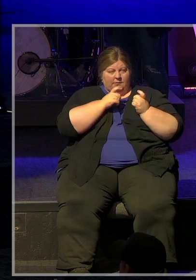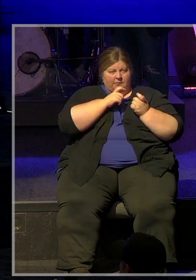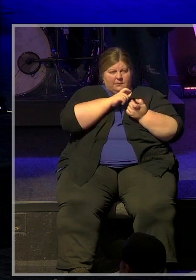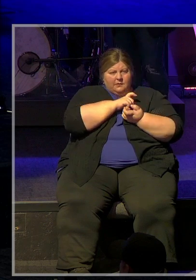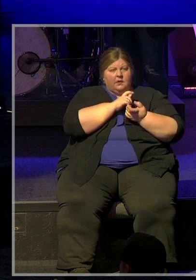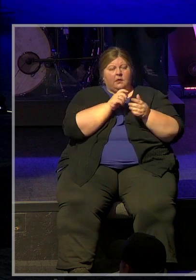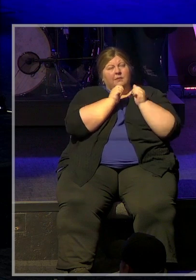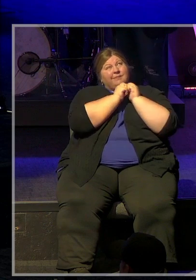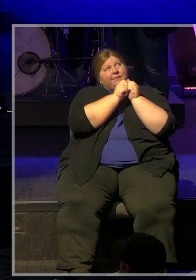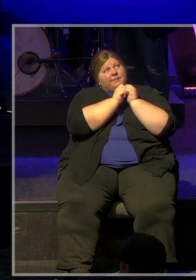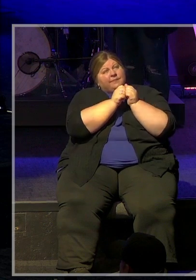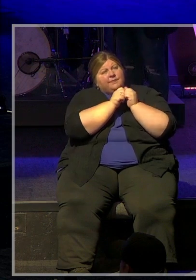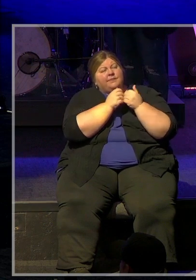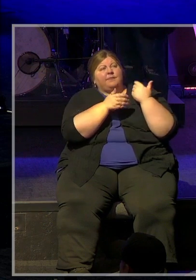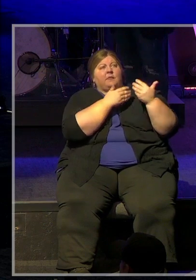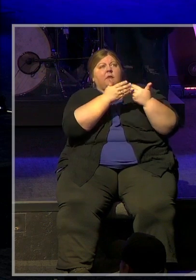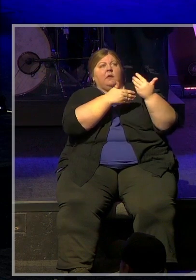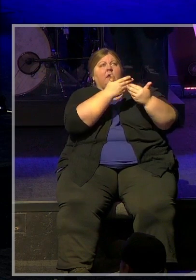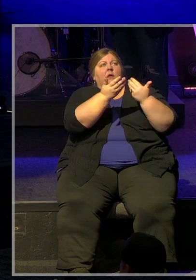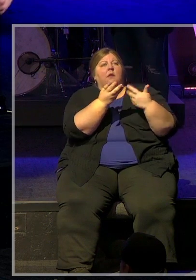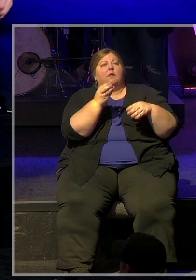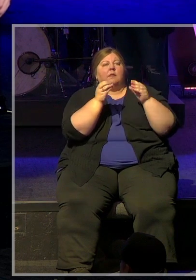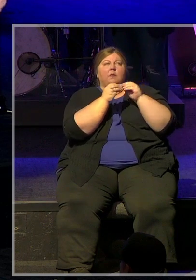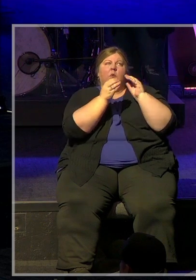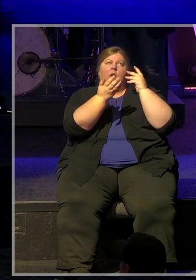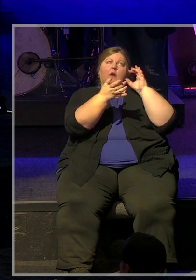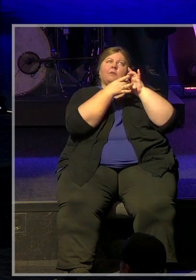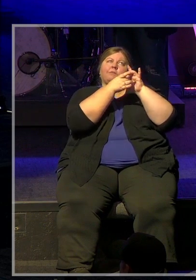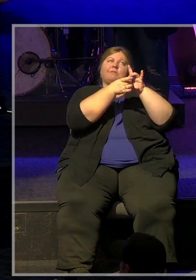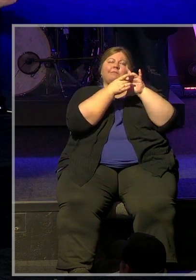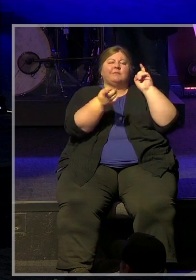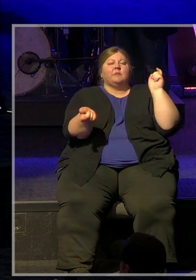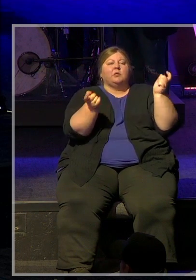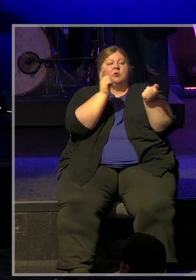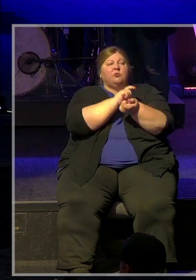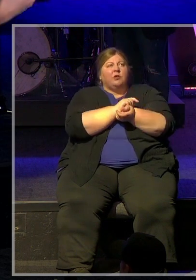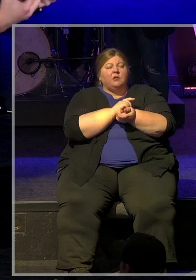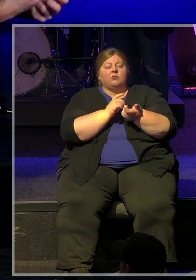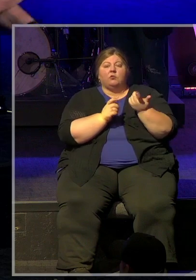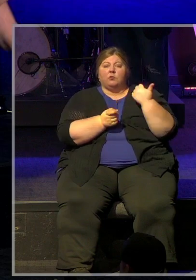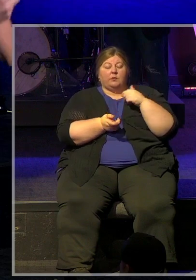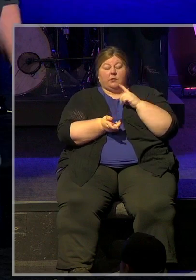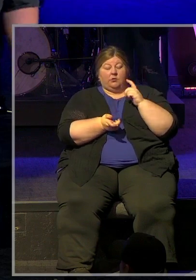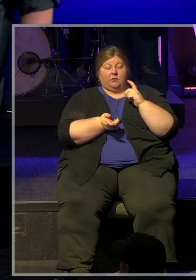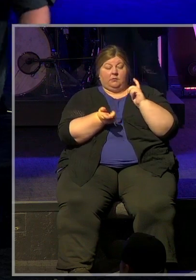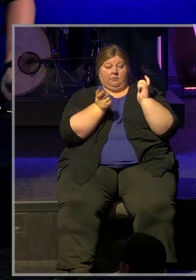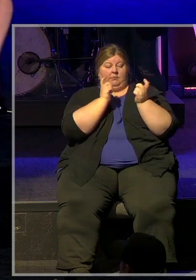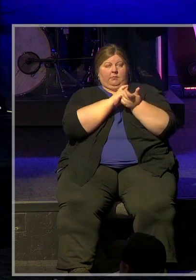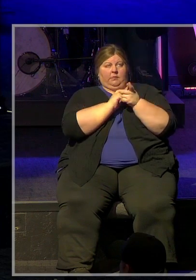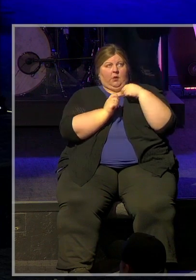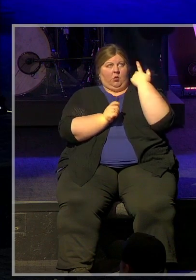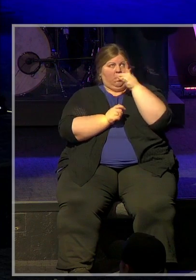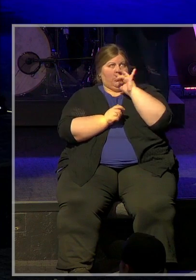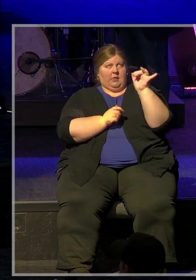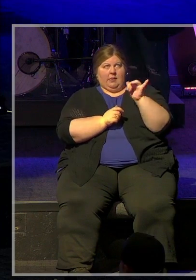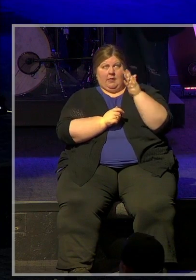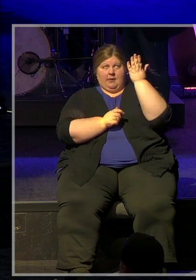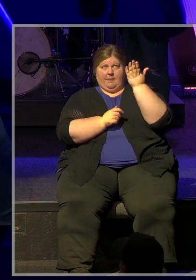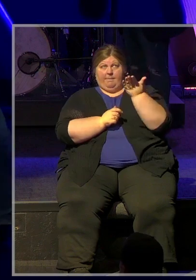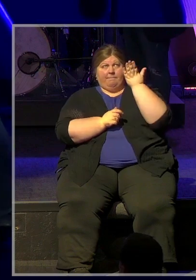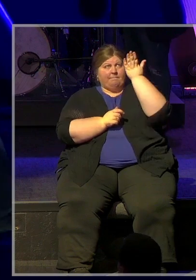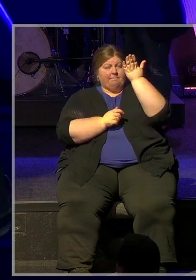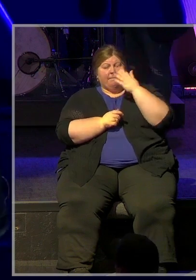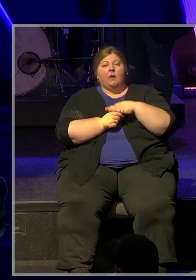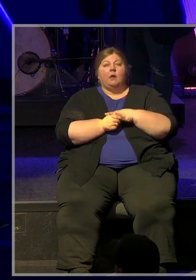we're with him, the closer we are to him, the more we change, just naturally, we transform to look like him. It's not about